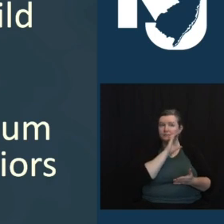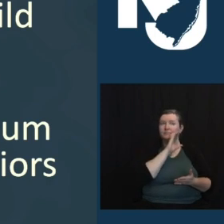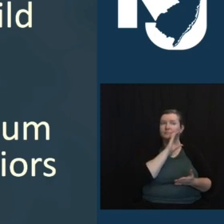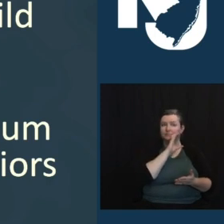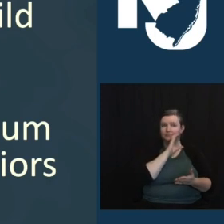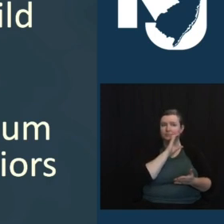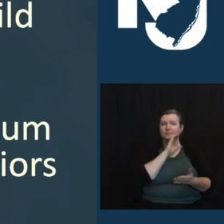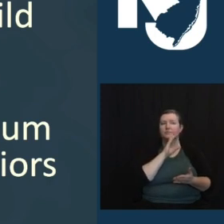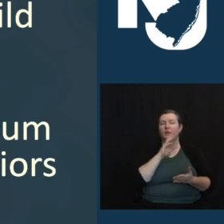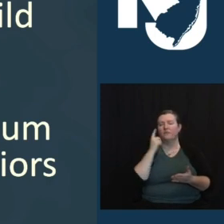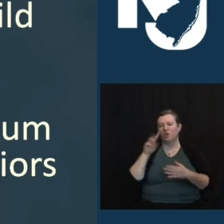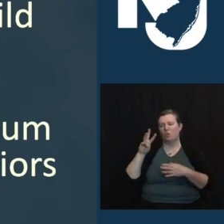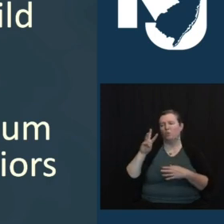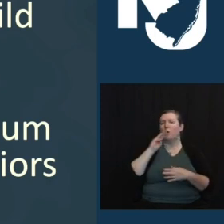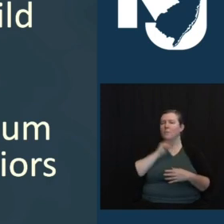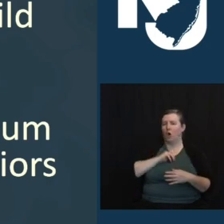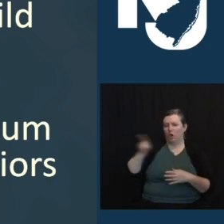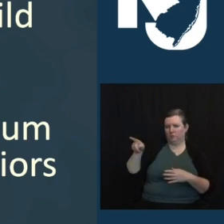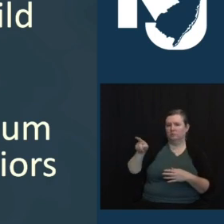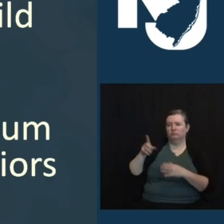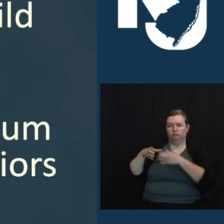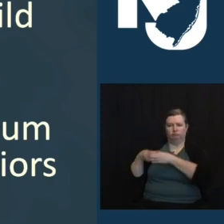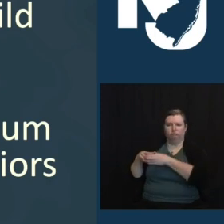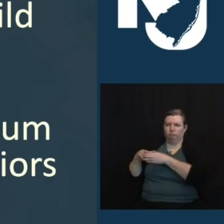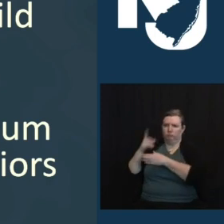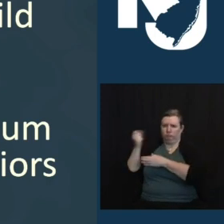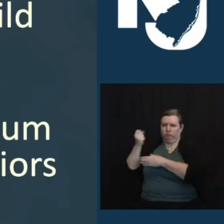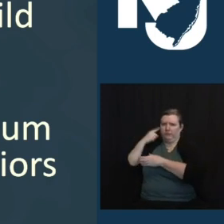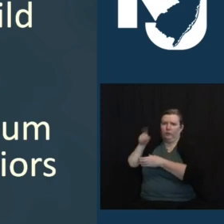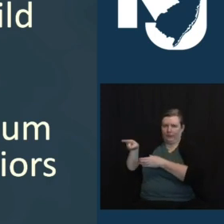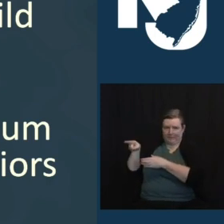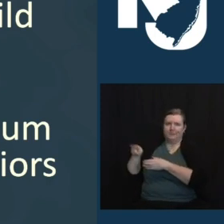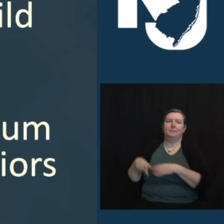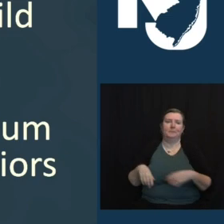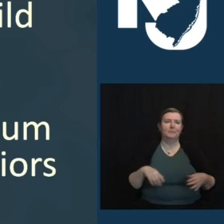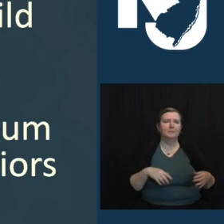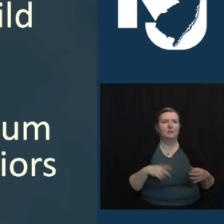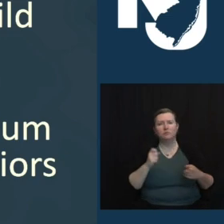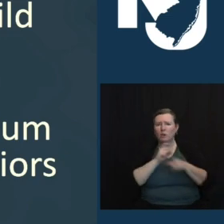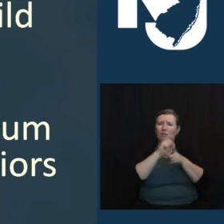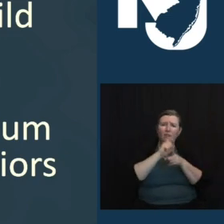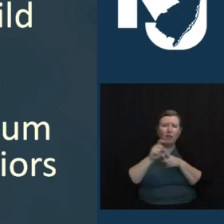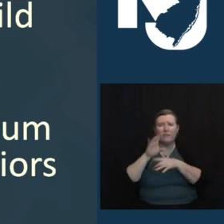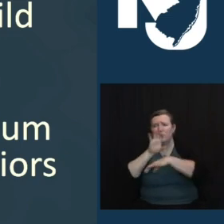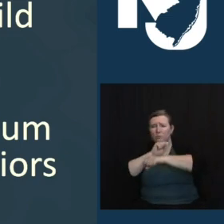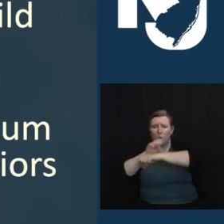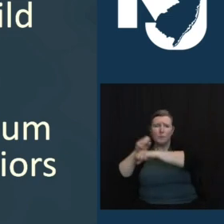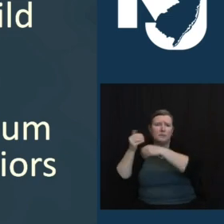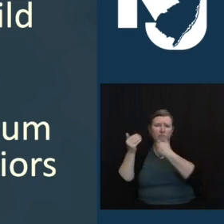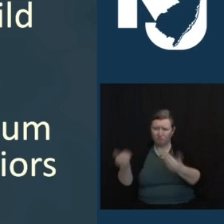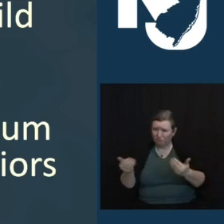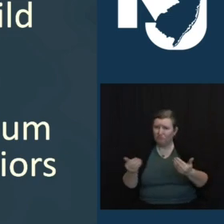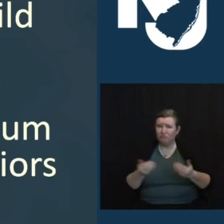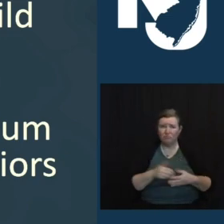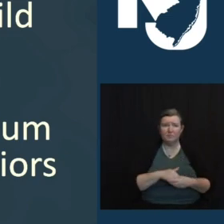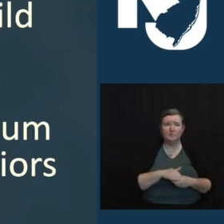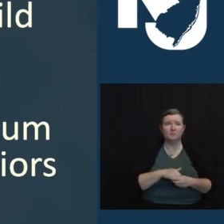out to seniors on the waiting list to help them make an appointment. I know Judy's going to give some context to the 75 and